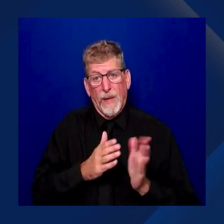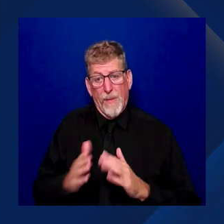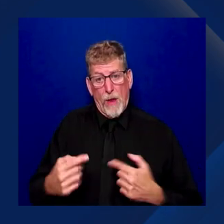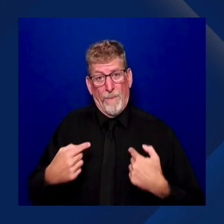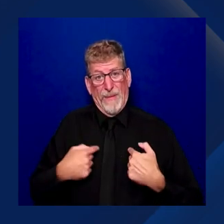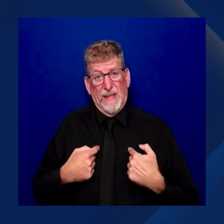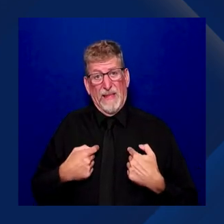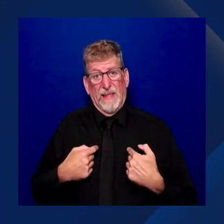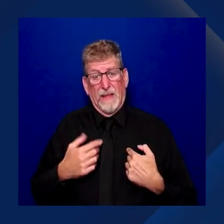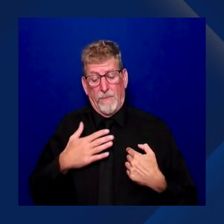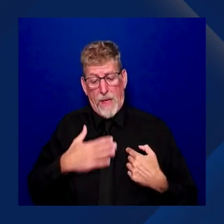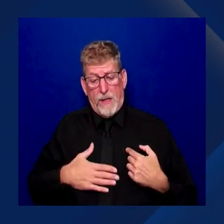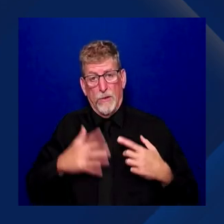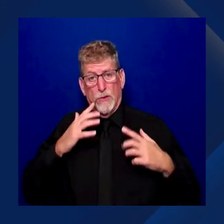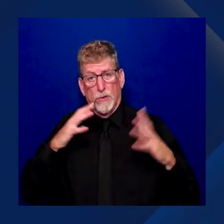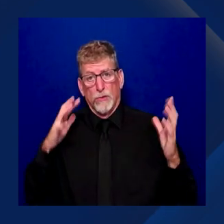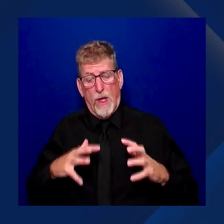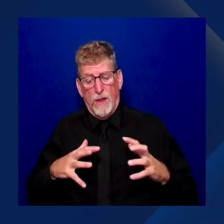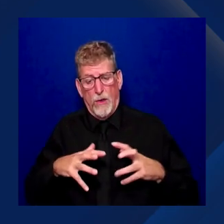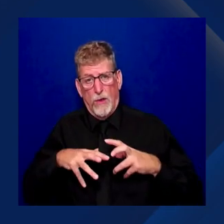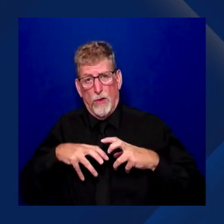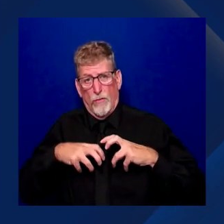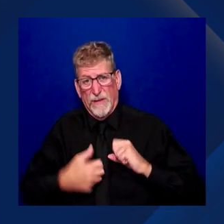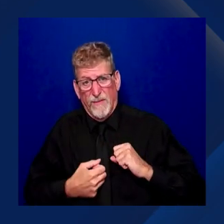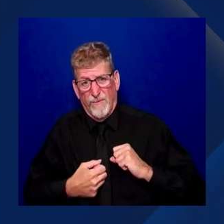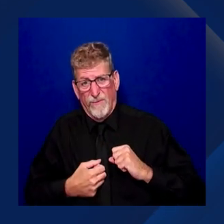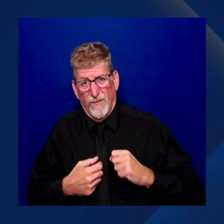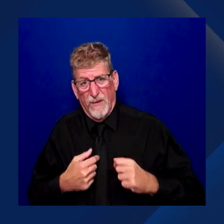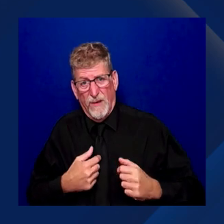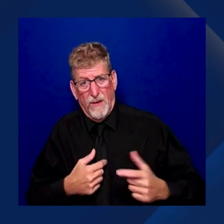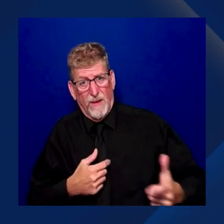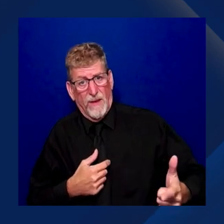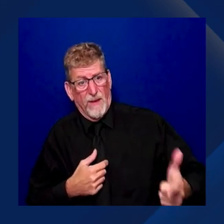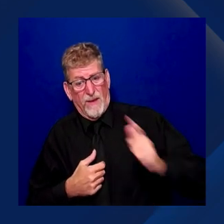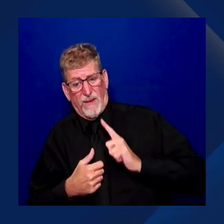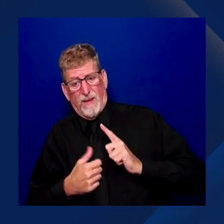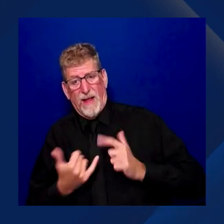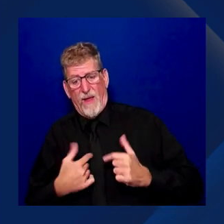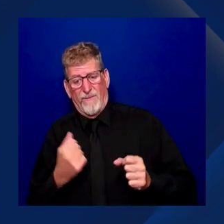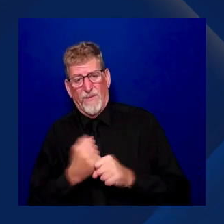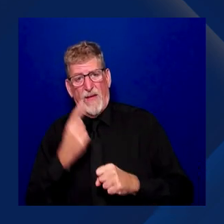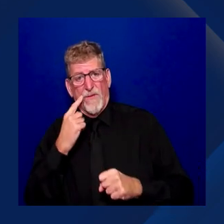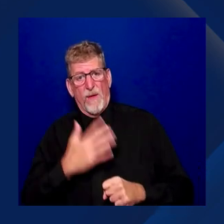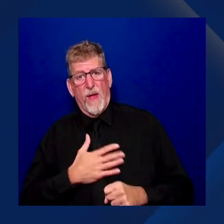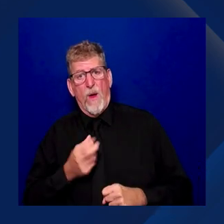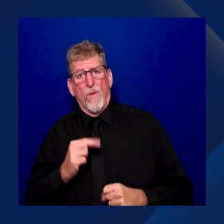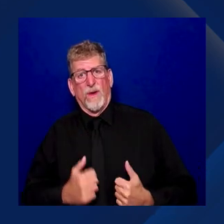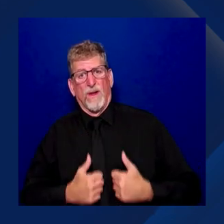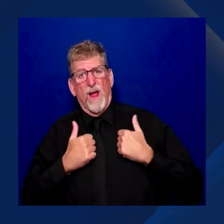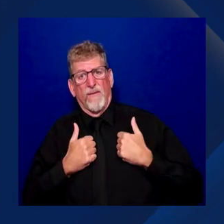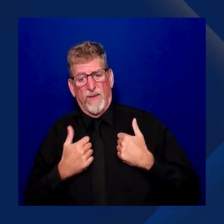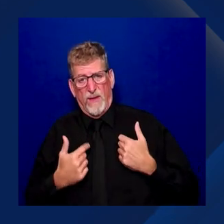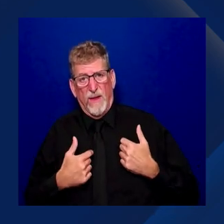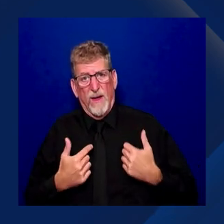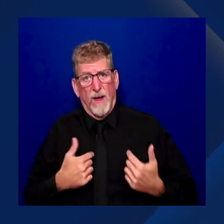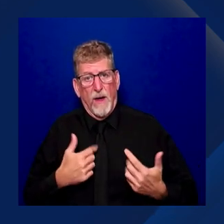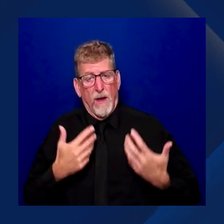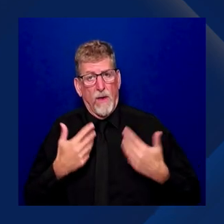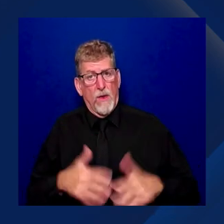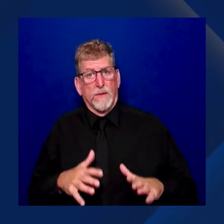grieving and fighting for my own life. The loss was devastating. With my daughter's death